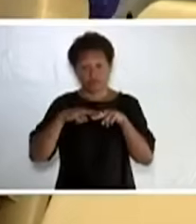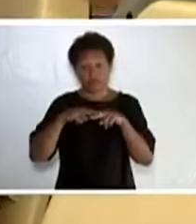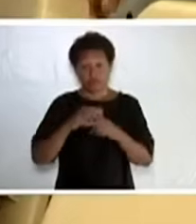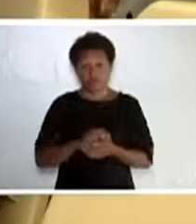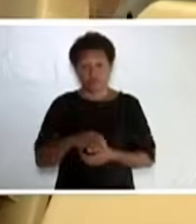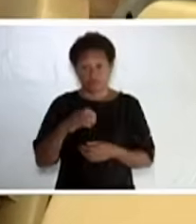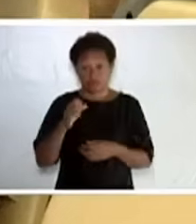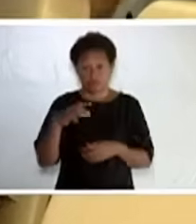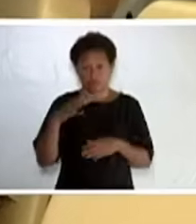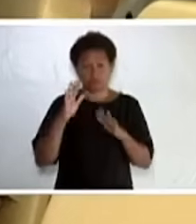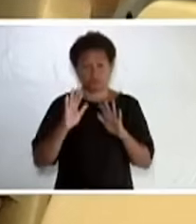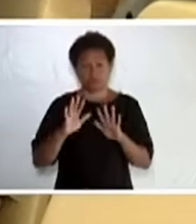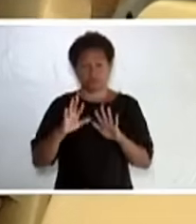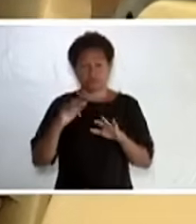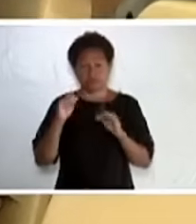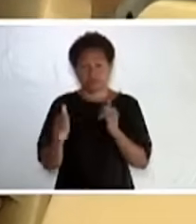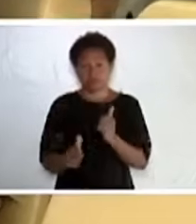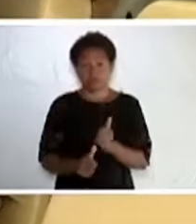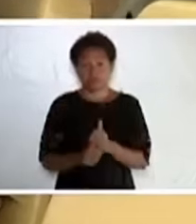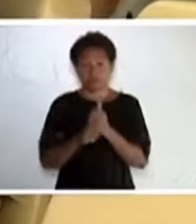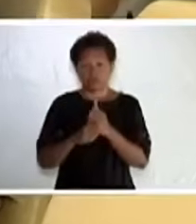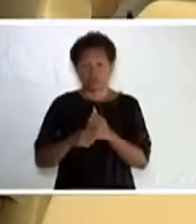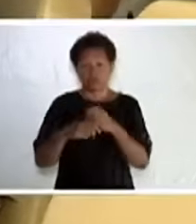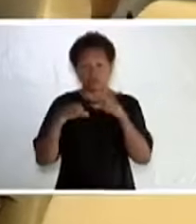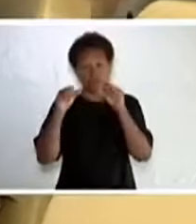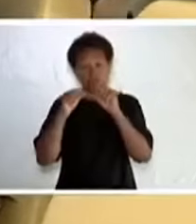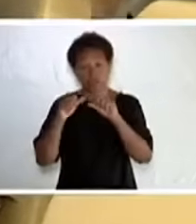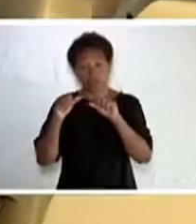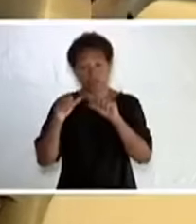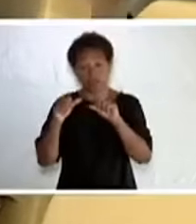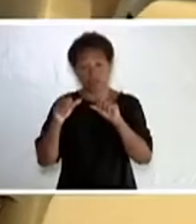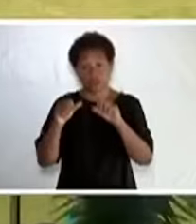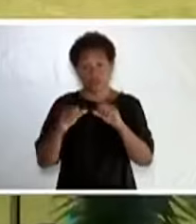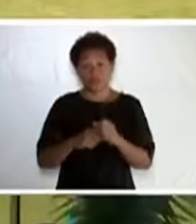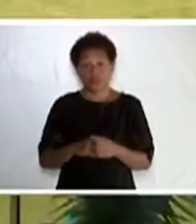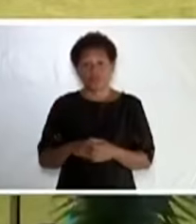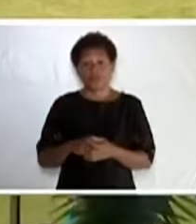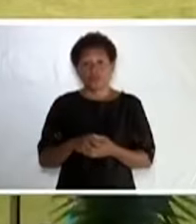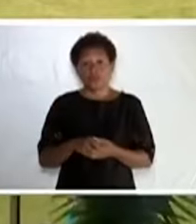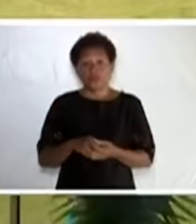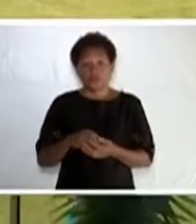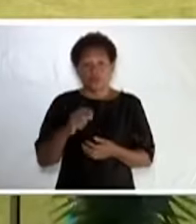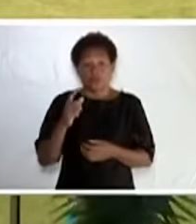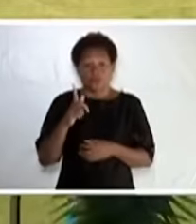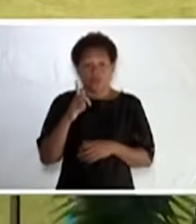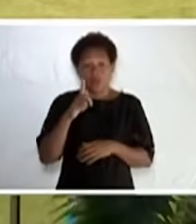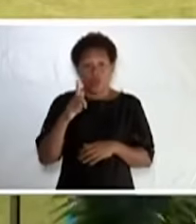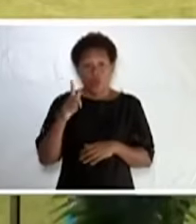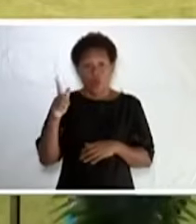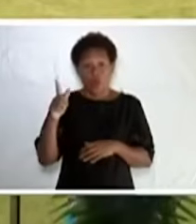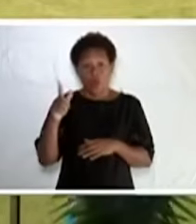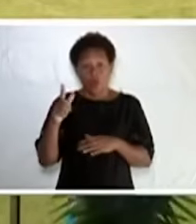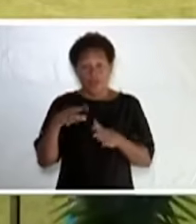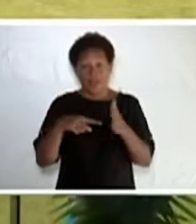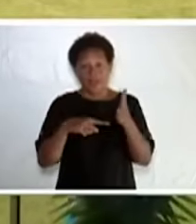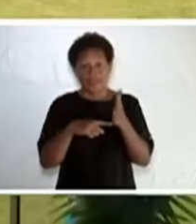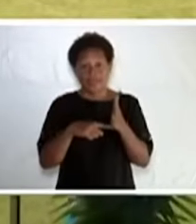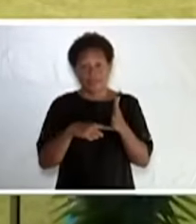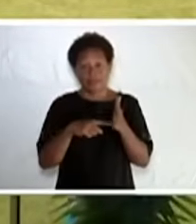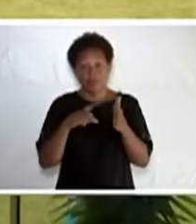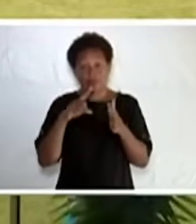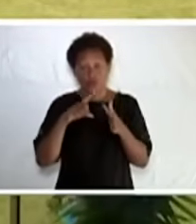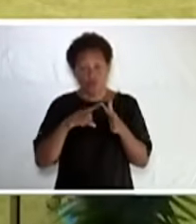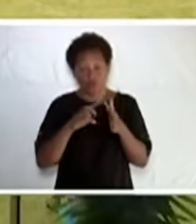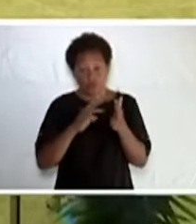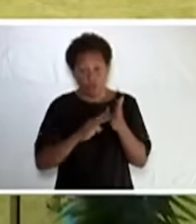na turanga na ibubu ni presidendi ni nonda mati ni tu na turanga na vosa vondua his lordship sale sitemo